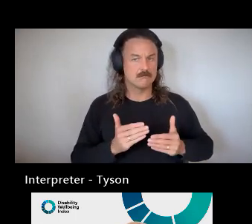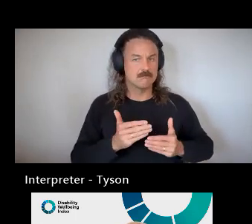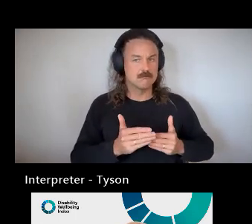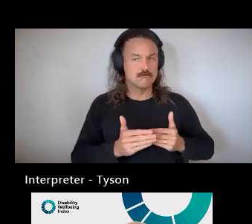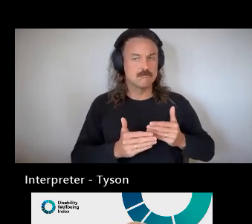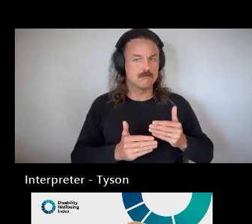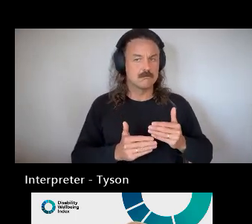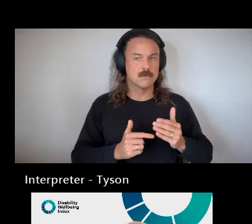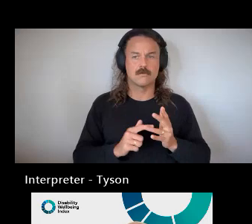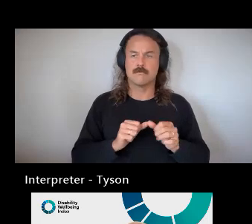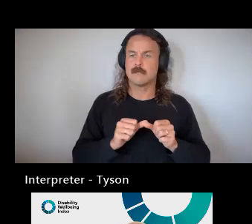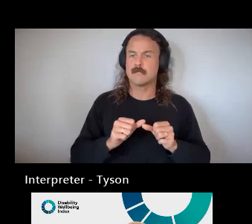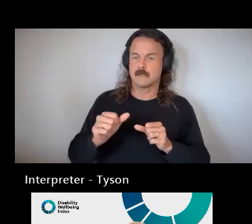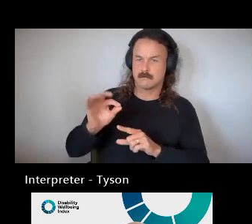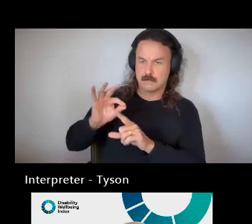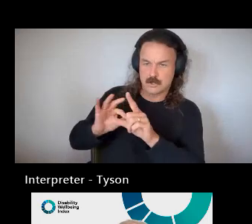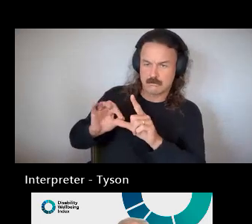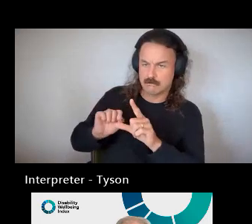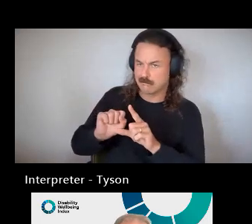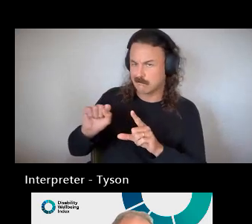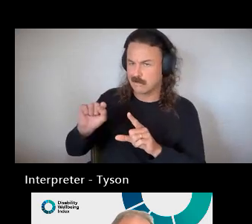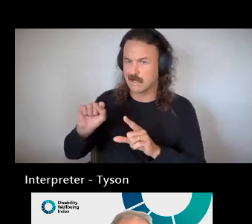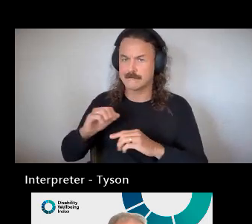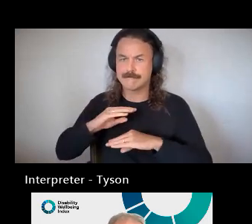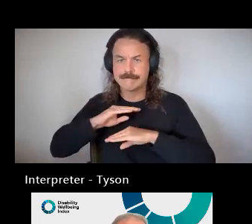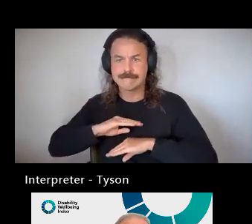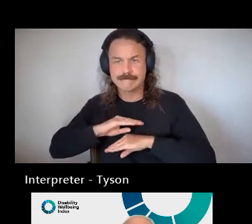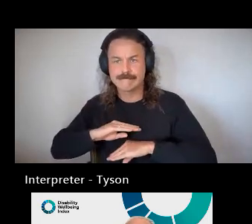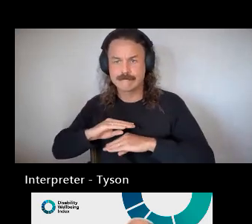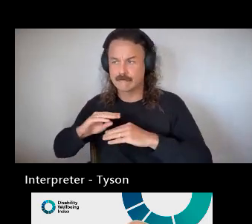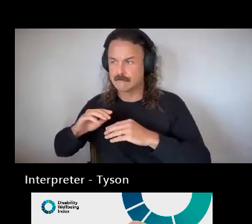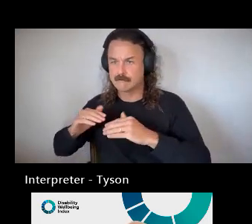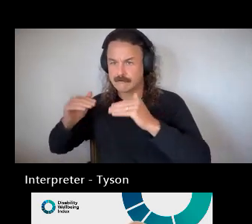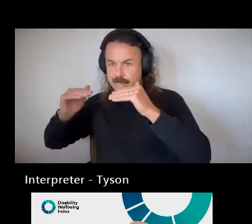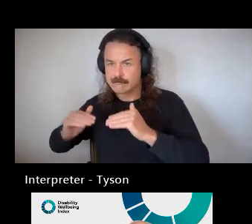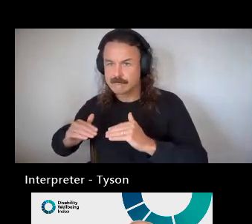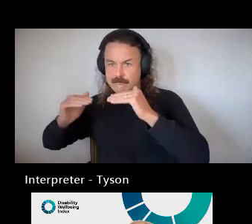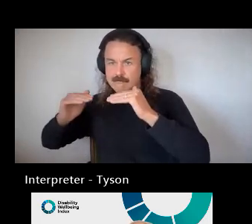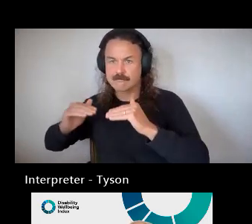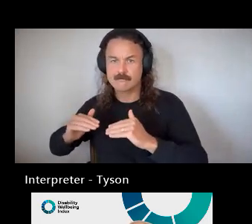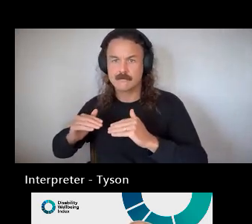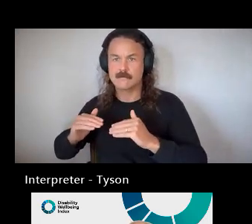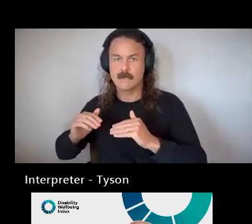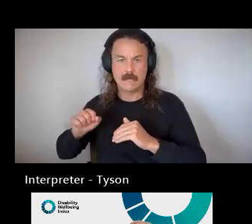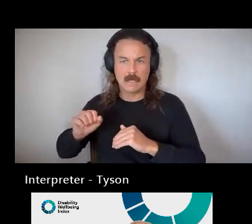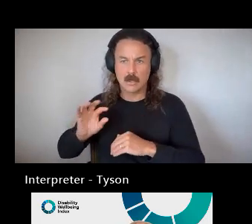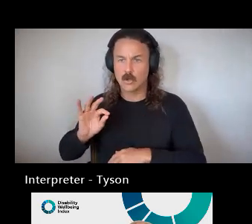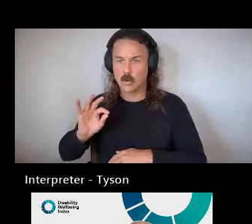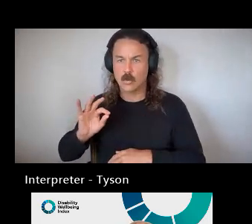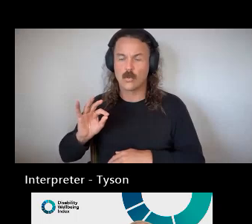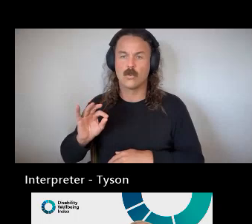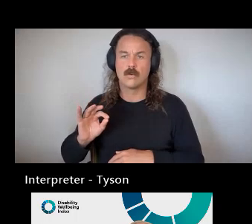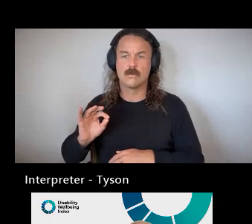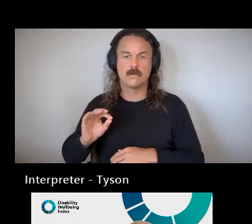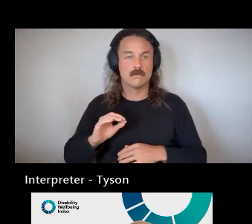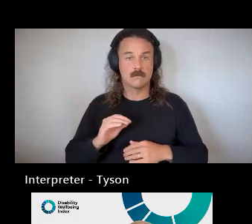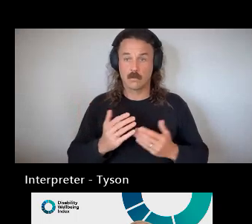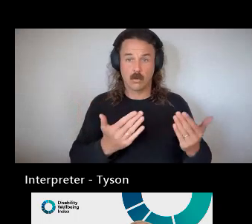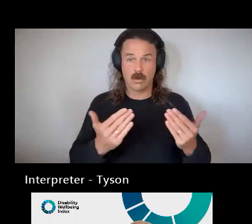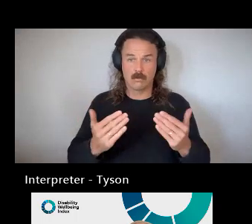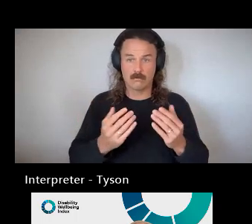people with disabilities. We'd welcome collaboration with others to help us continue to improve the measurement of outcomes.